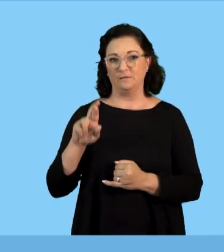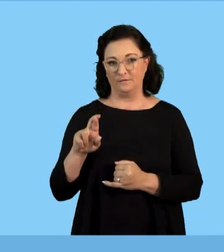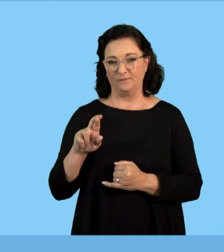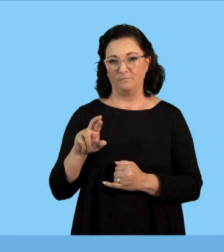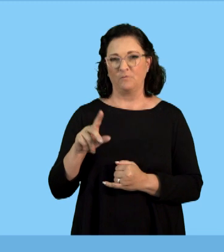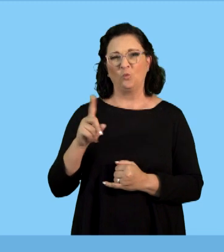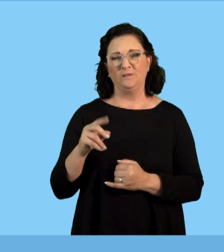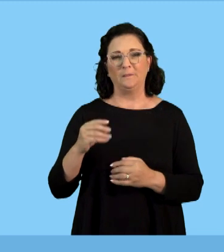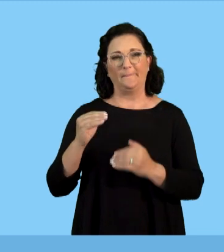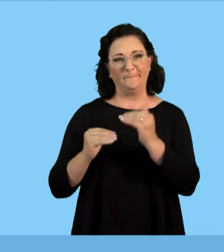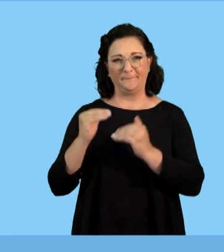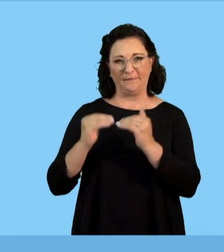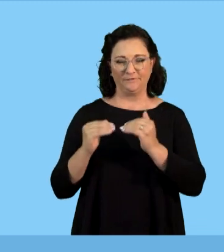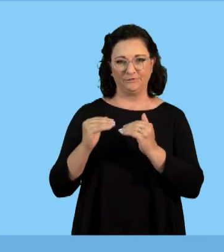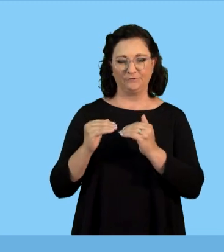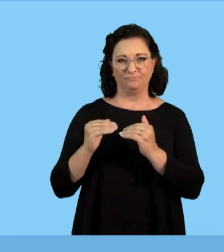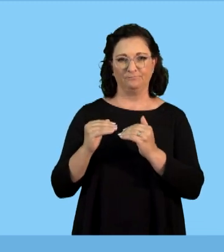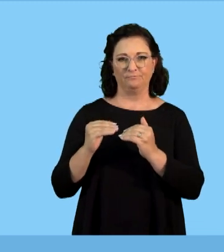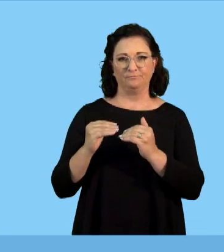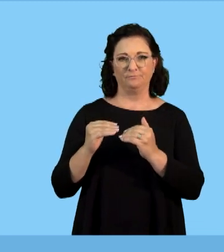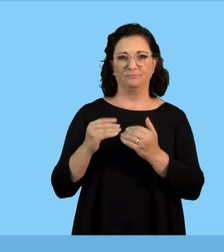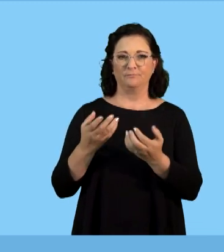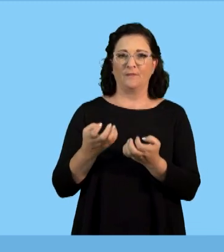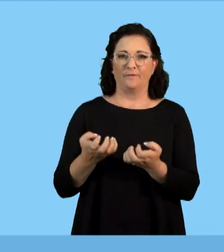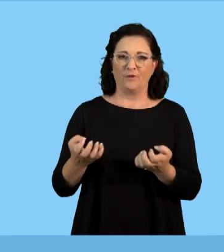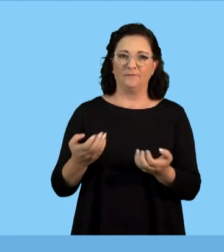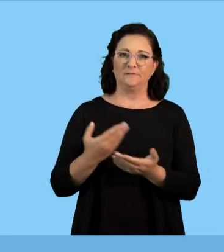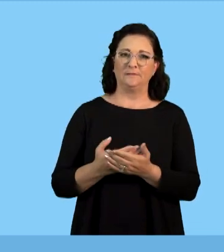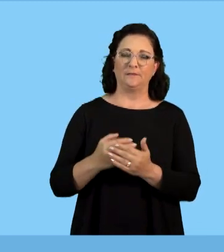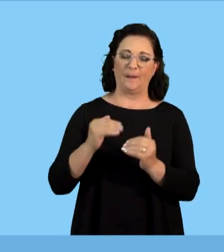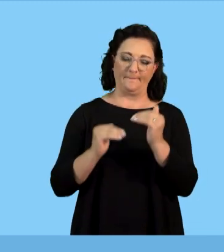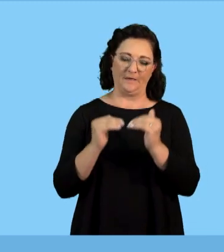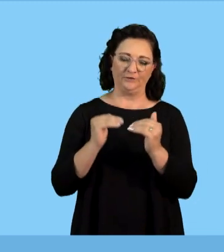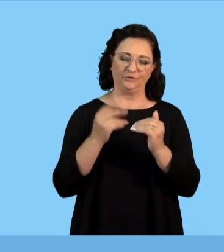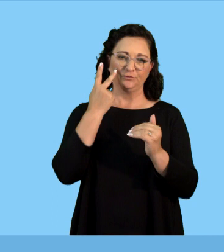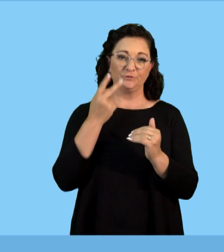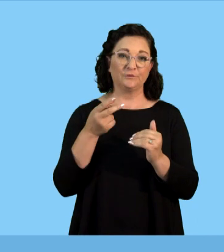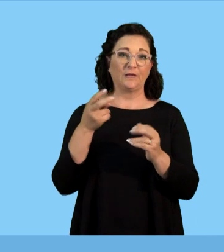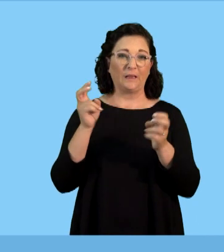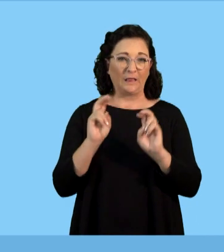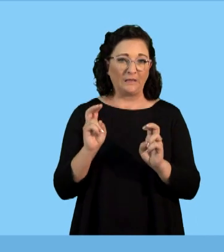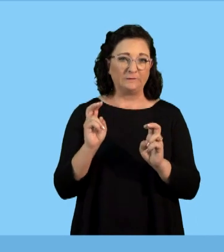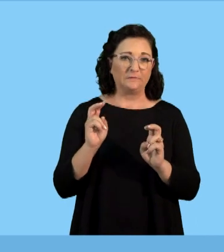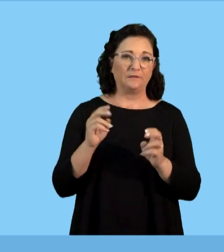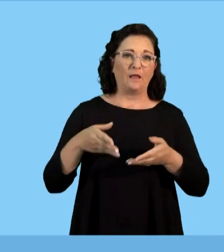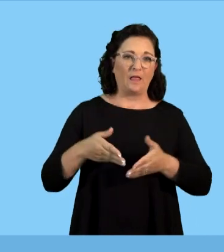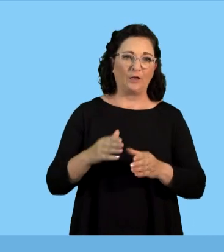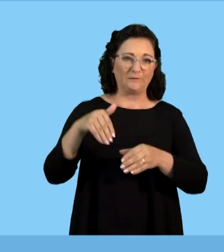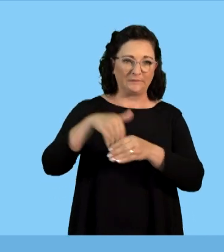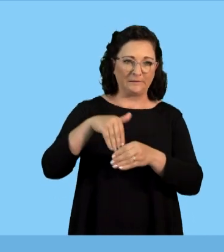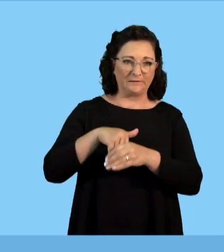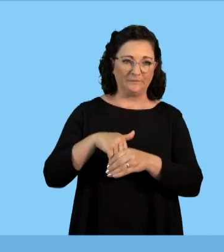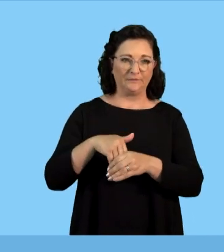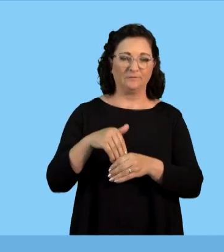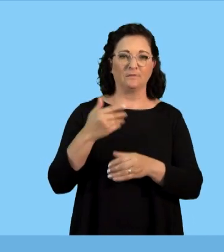ammeter is now a measuring device used to measure the electric current. So this electric current, we are measuring